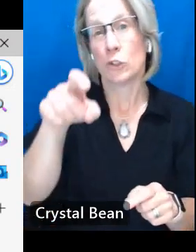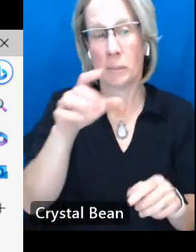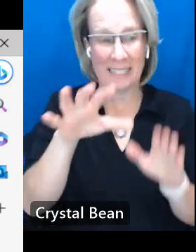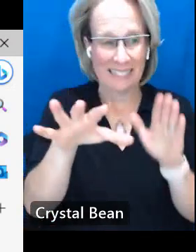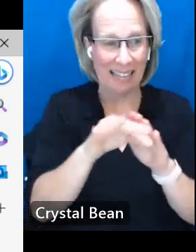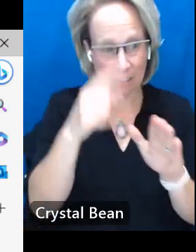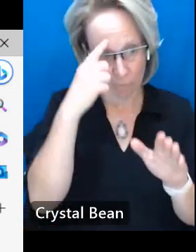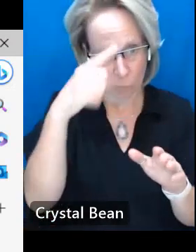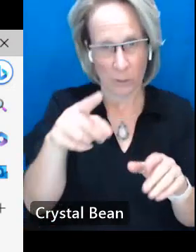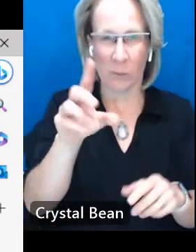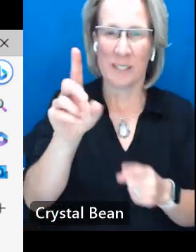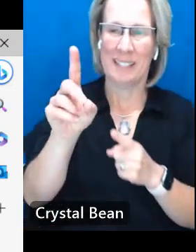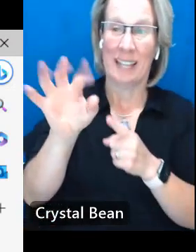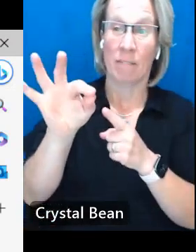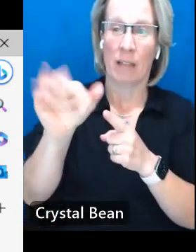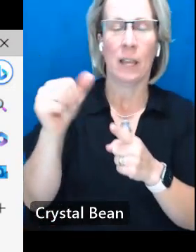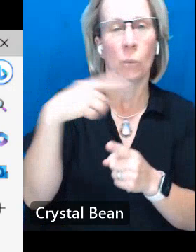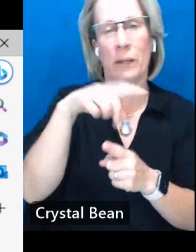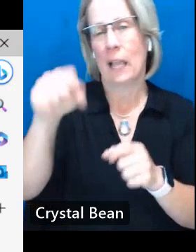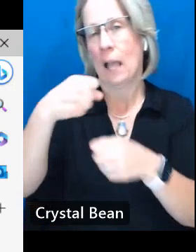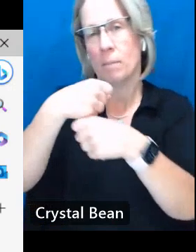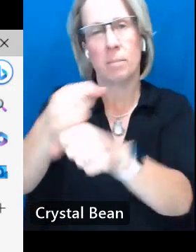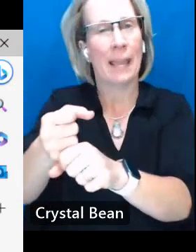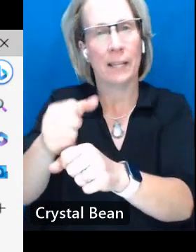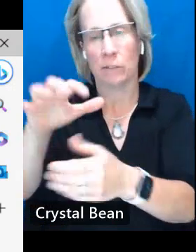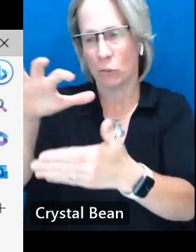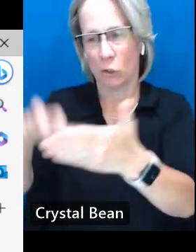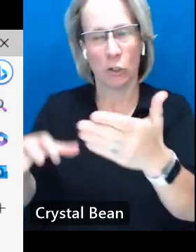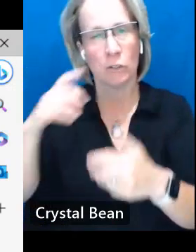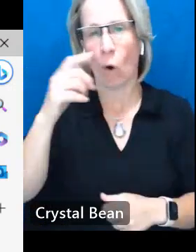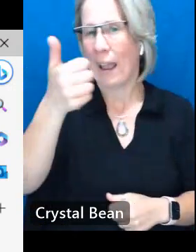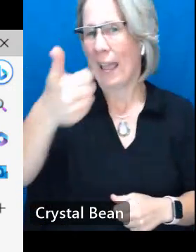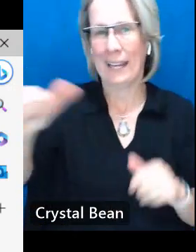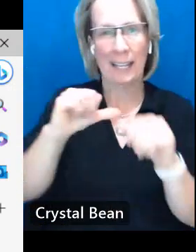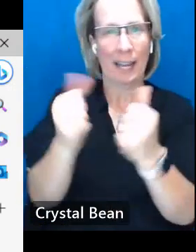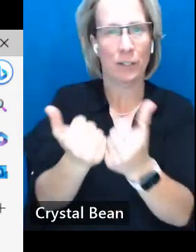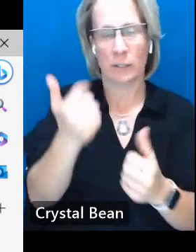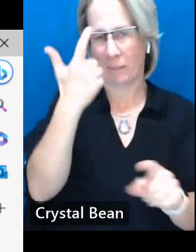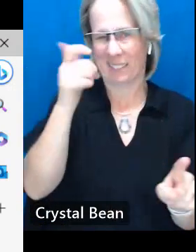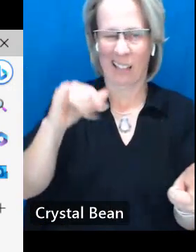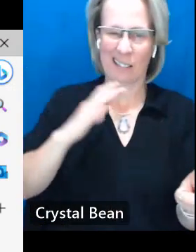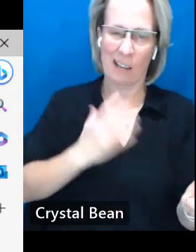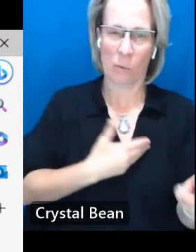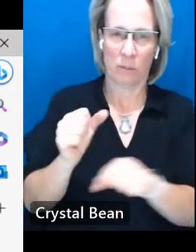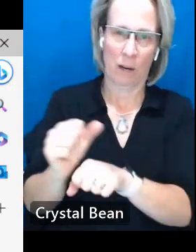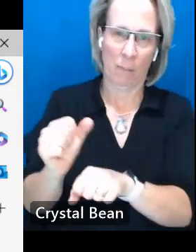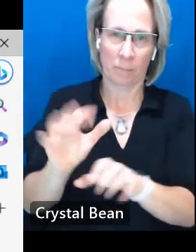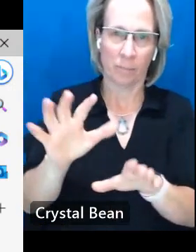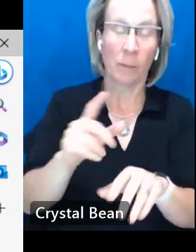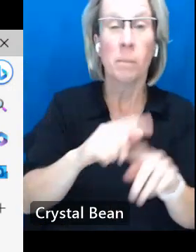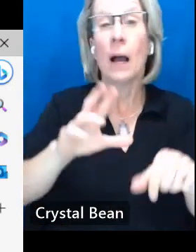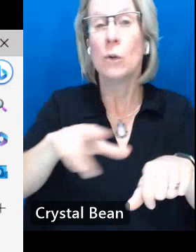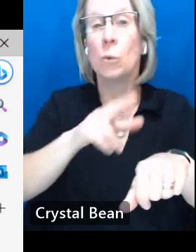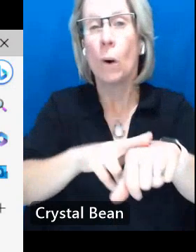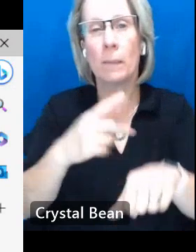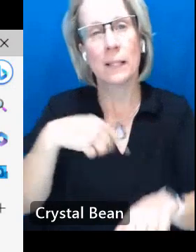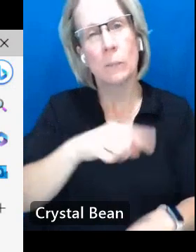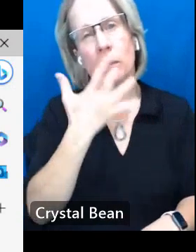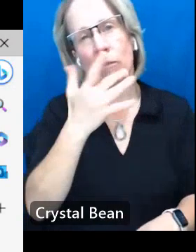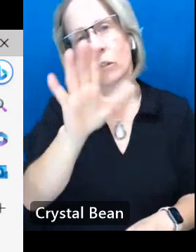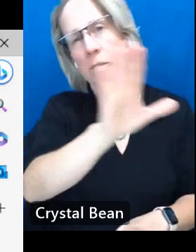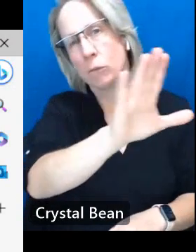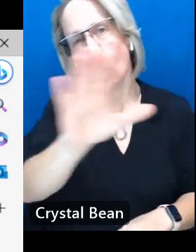we can create journals for any agency if we need to, just because that's our job. But usually we prefer agencies do it. You